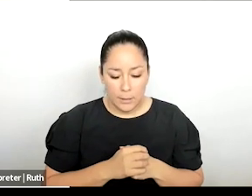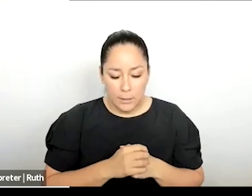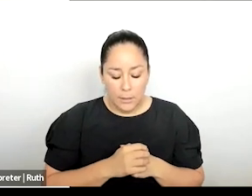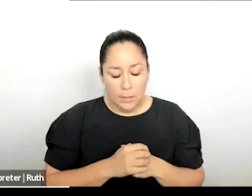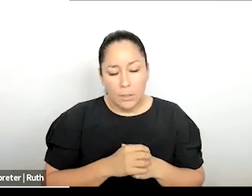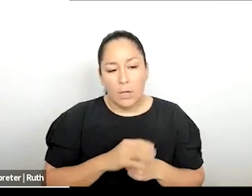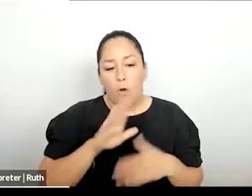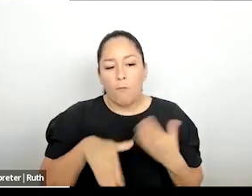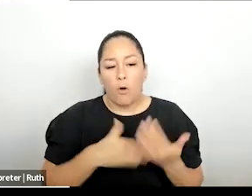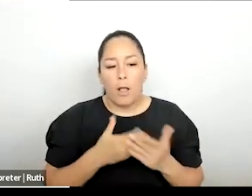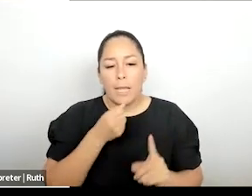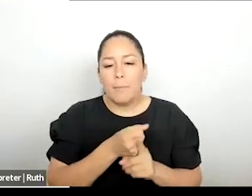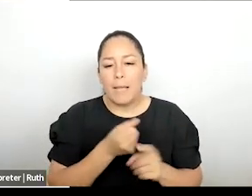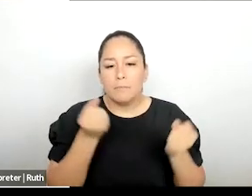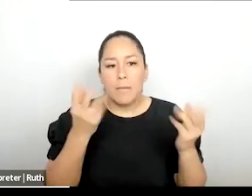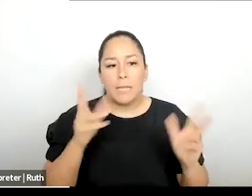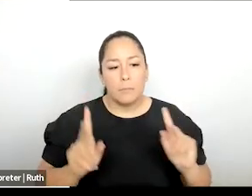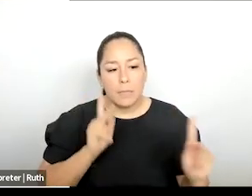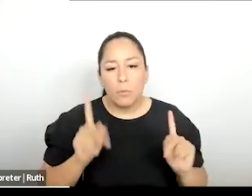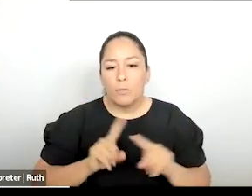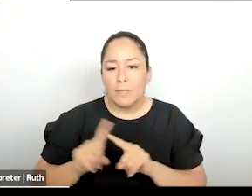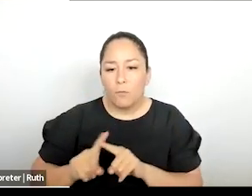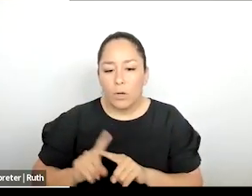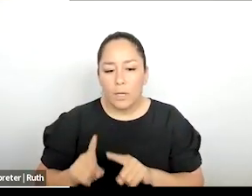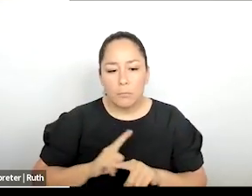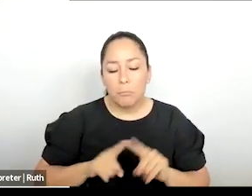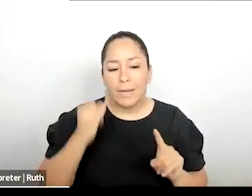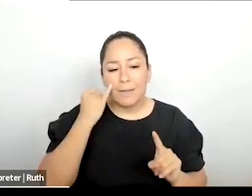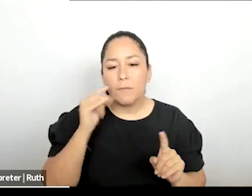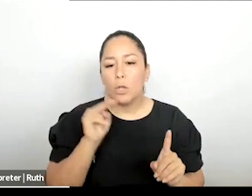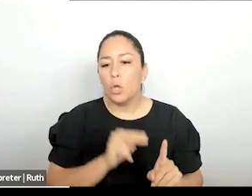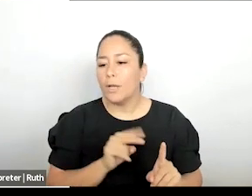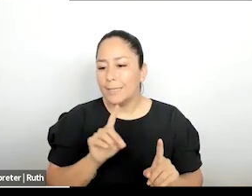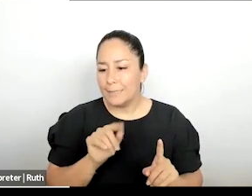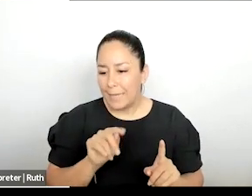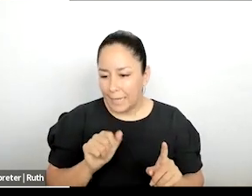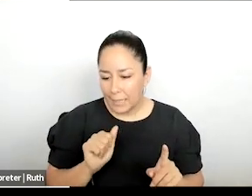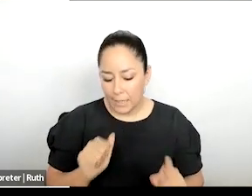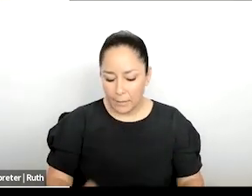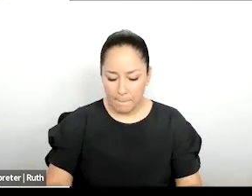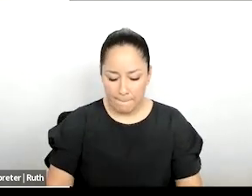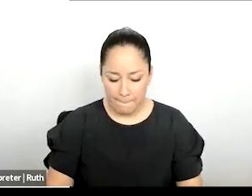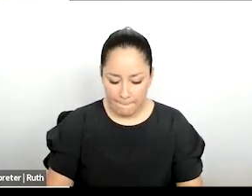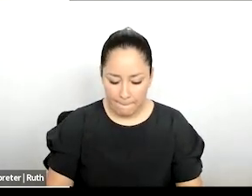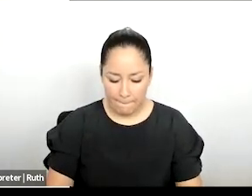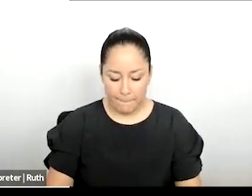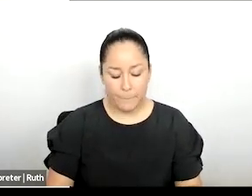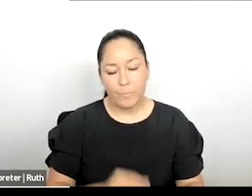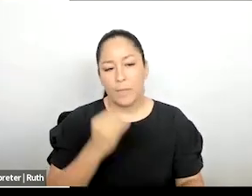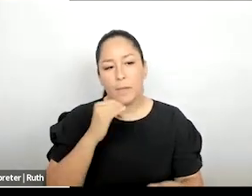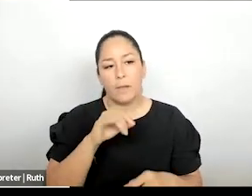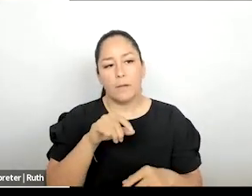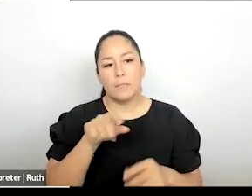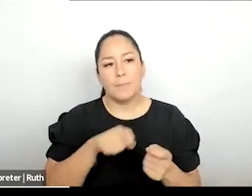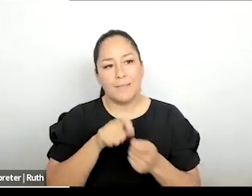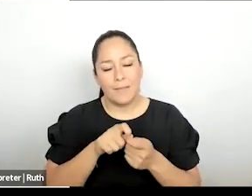maternal health overall impacts lots of people differently. But if we look at data or if we look at what it means in a specific area, to name